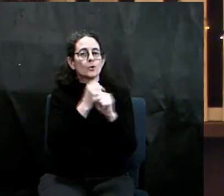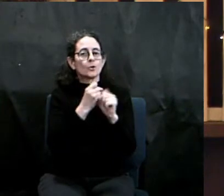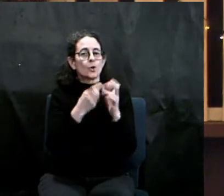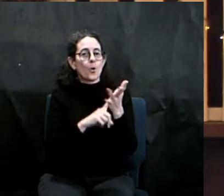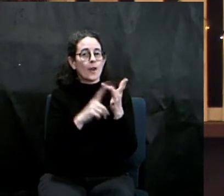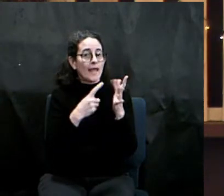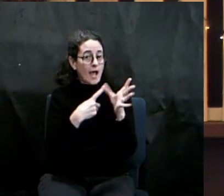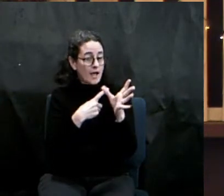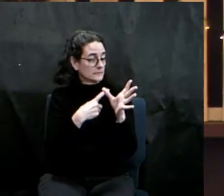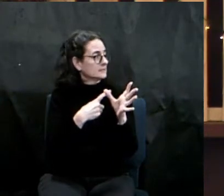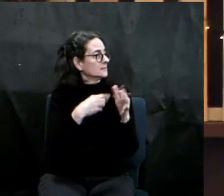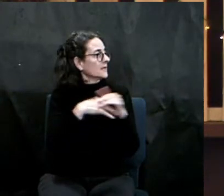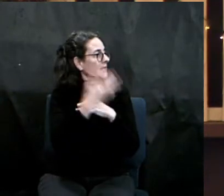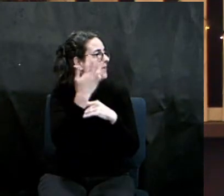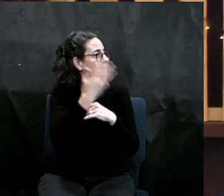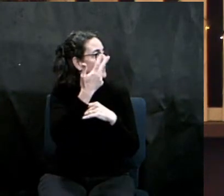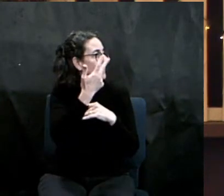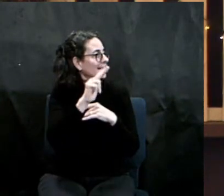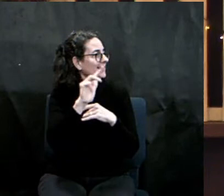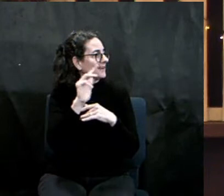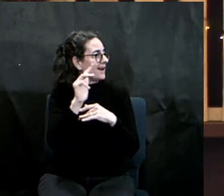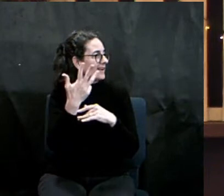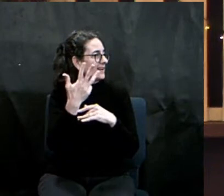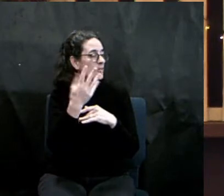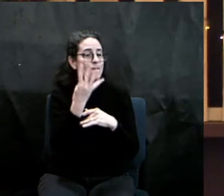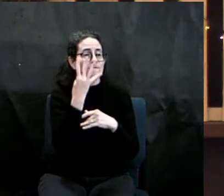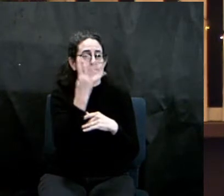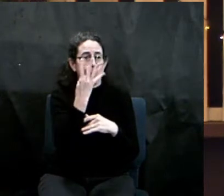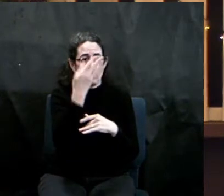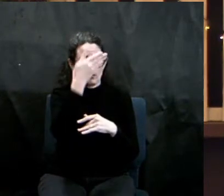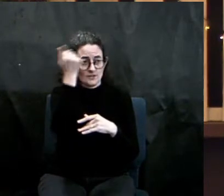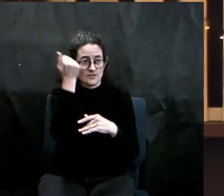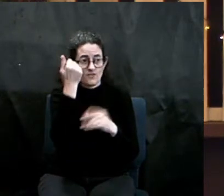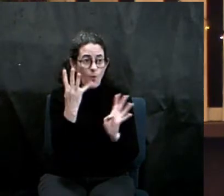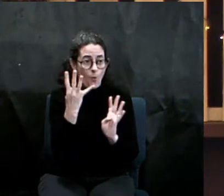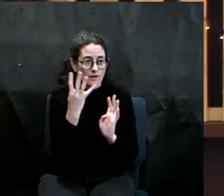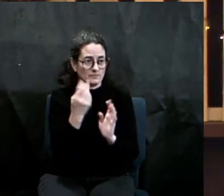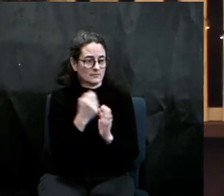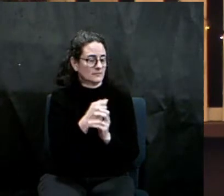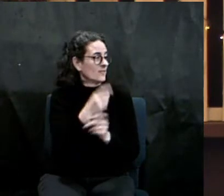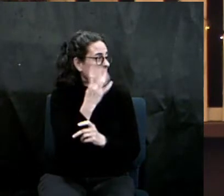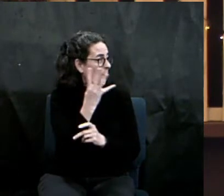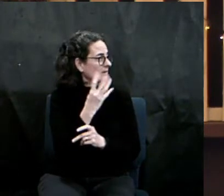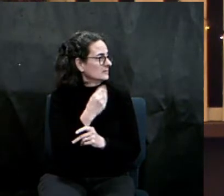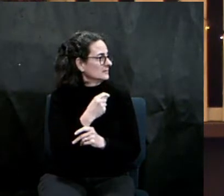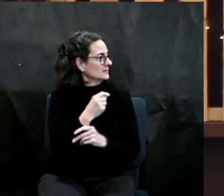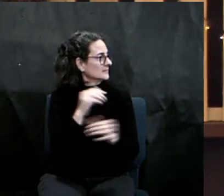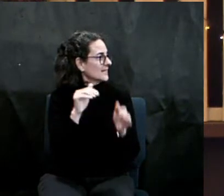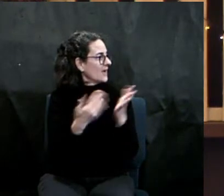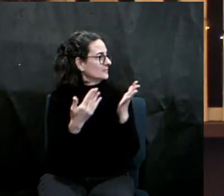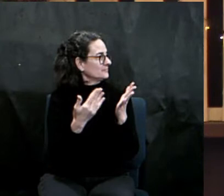1989, there were 4 known Mongolian Christians. 4. Today, there are more